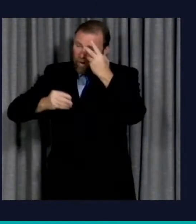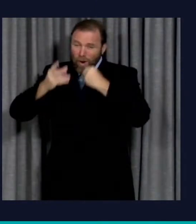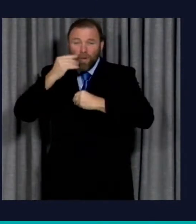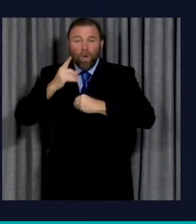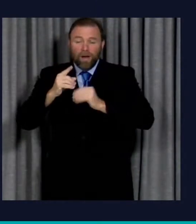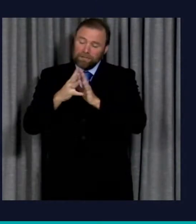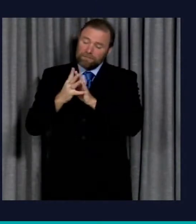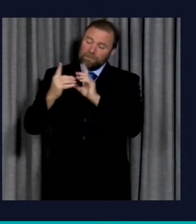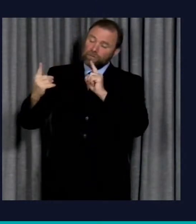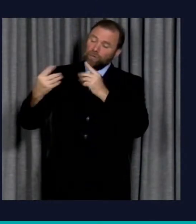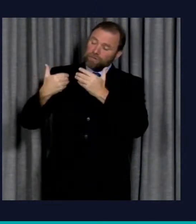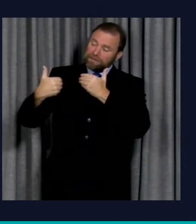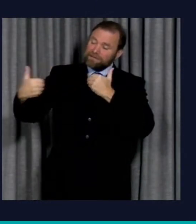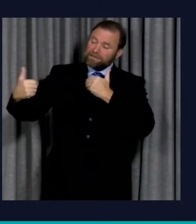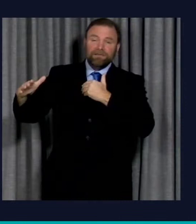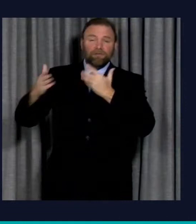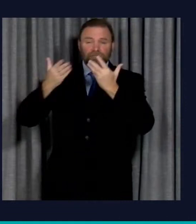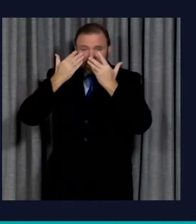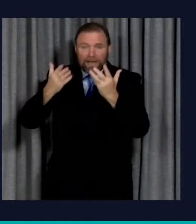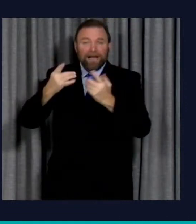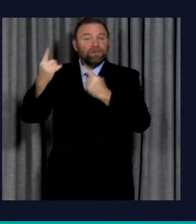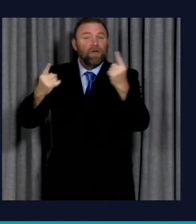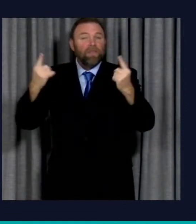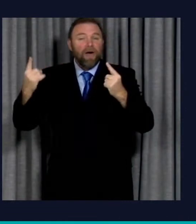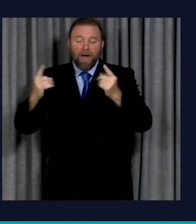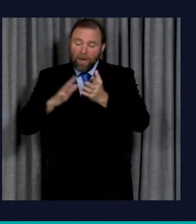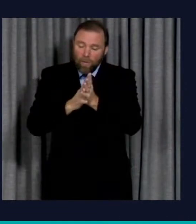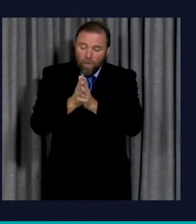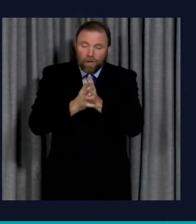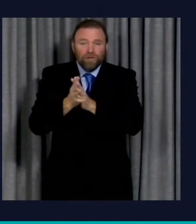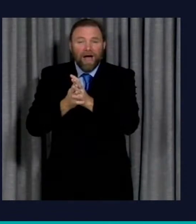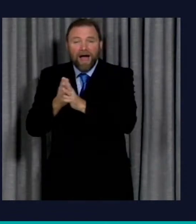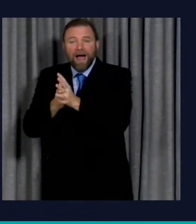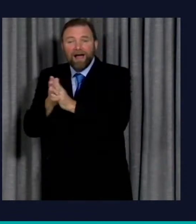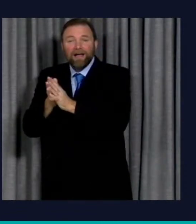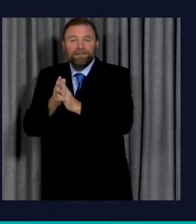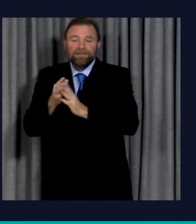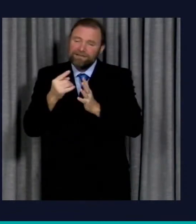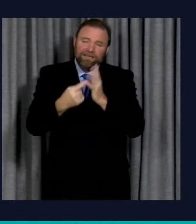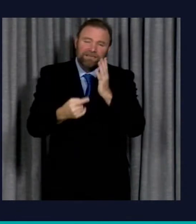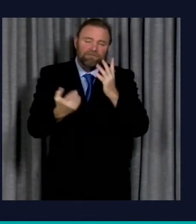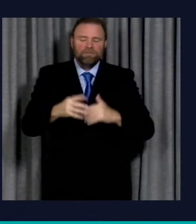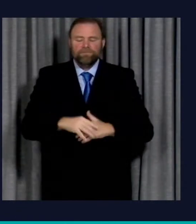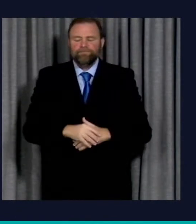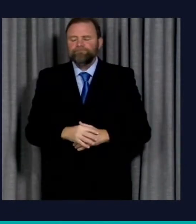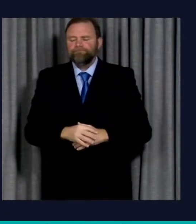Social distancing, respect for others, washing our hands, and so on.